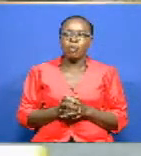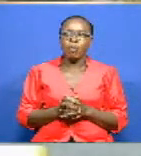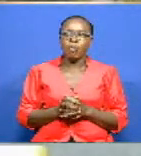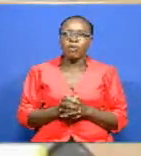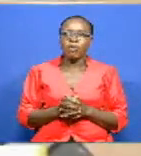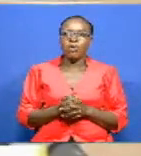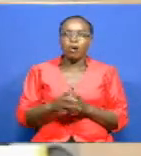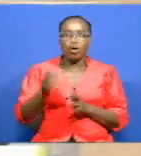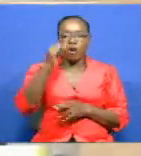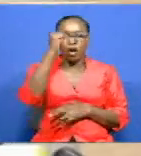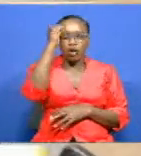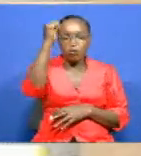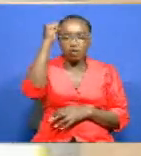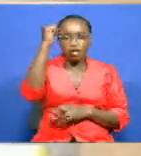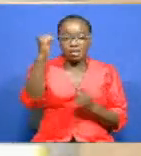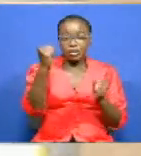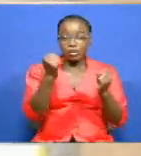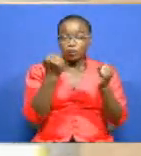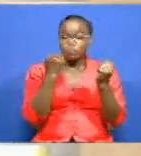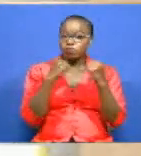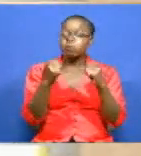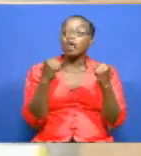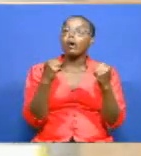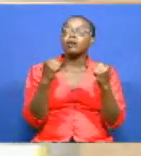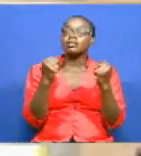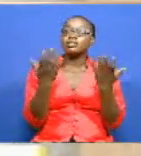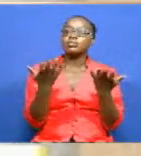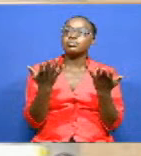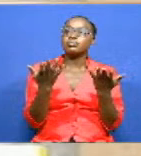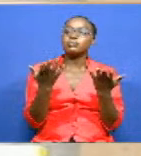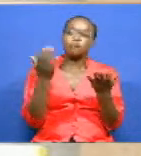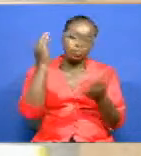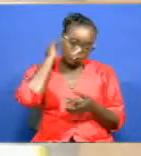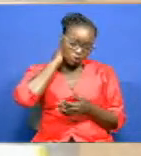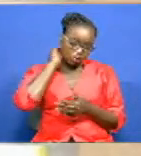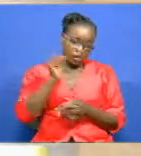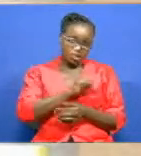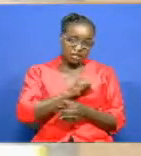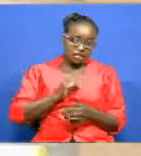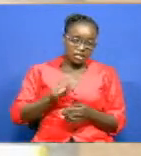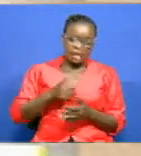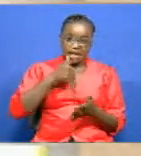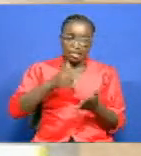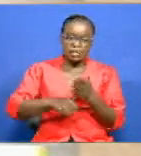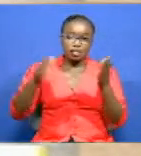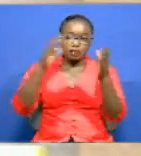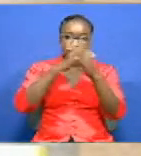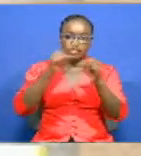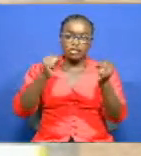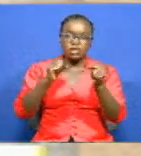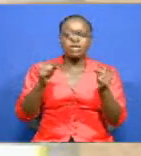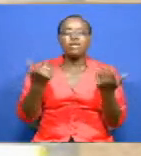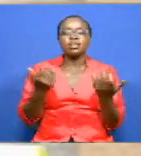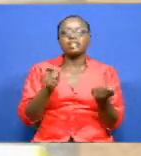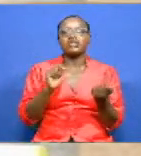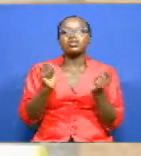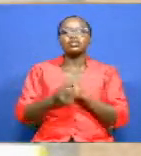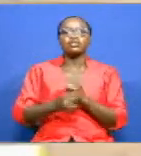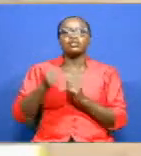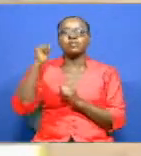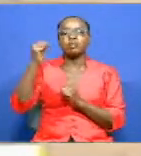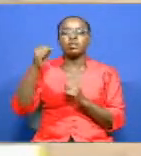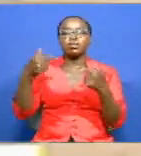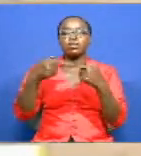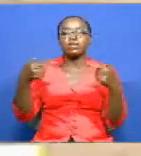And political power plays. Moranga Senator Irungu Kang'ata says his letter to the president has been weaponized by his political